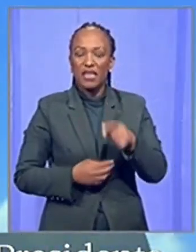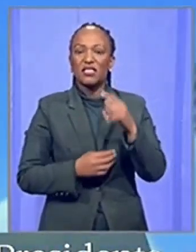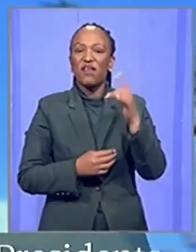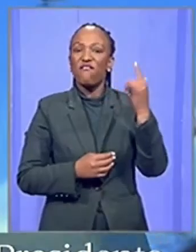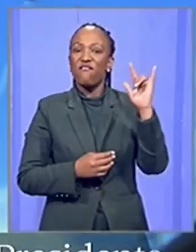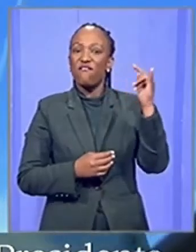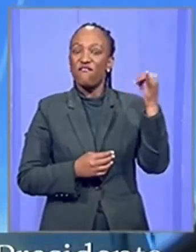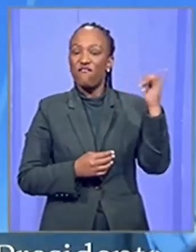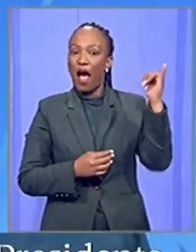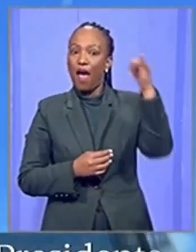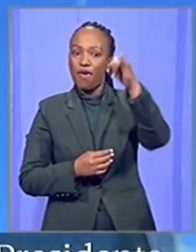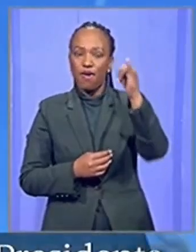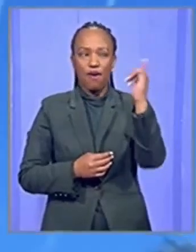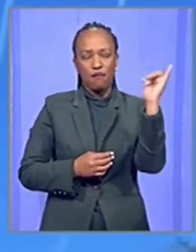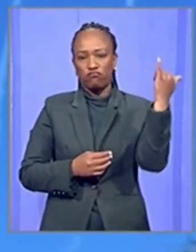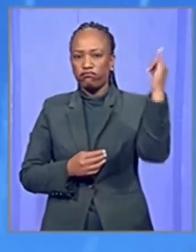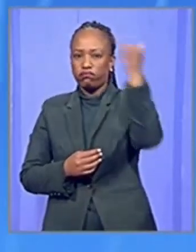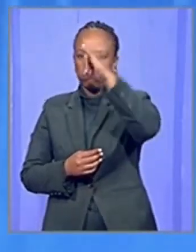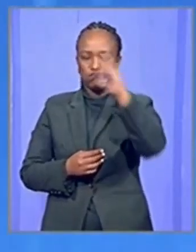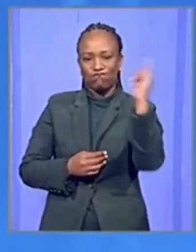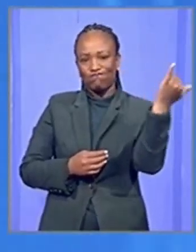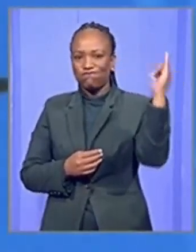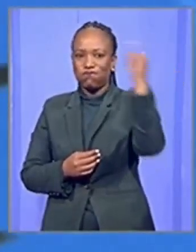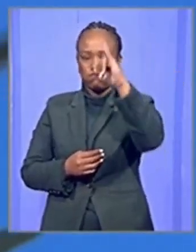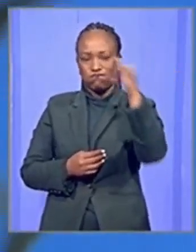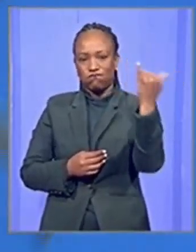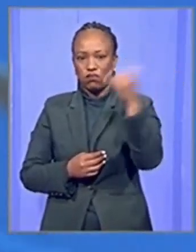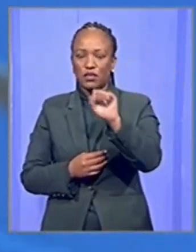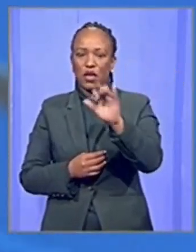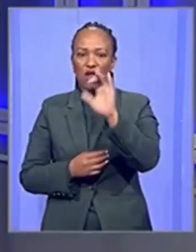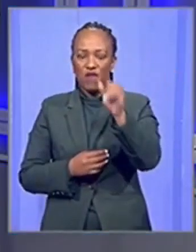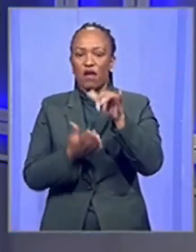include the South African Airways.